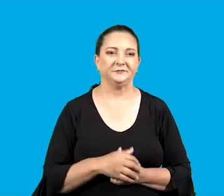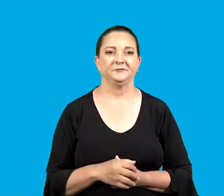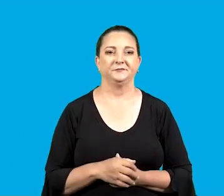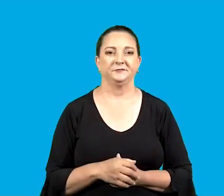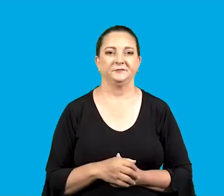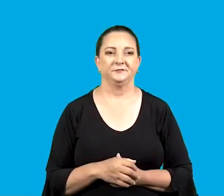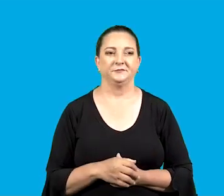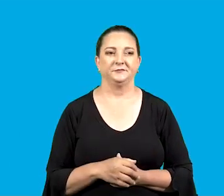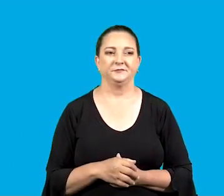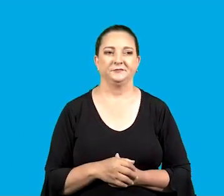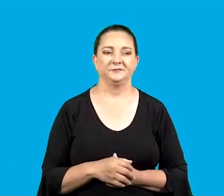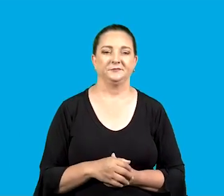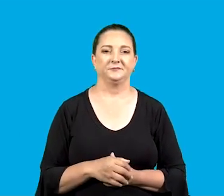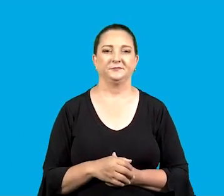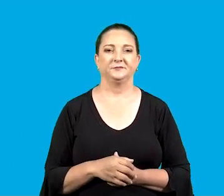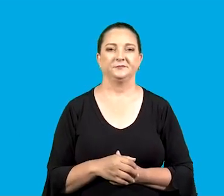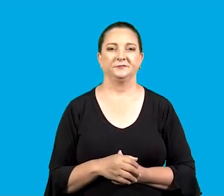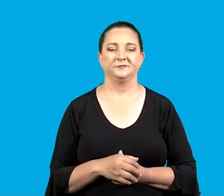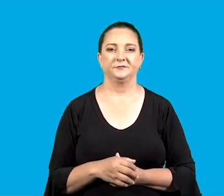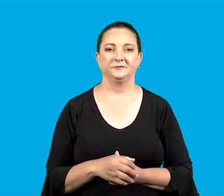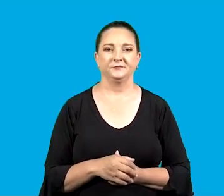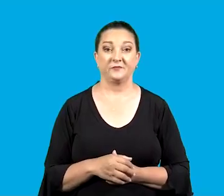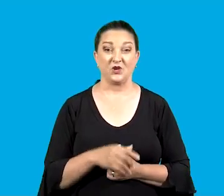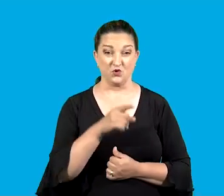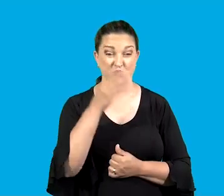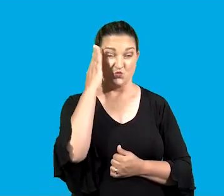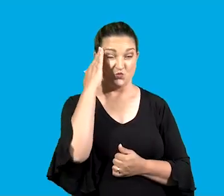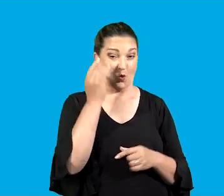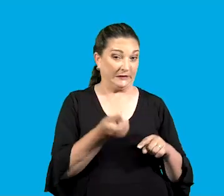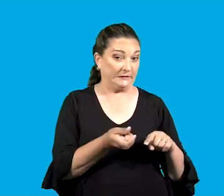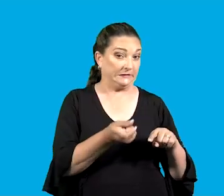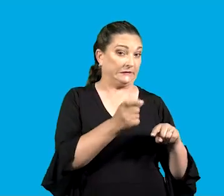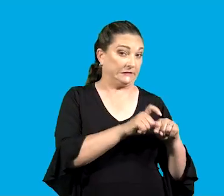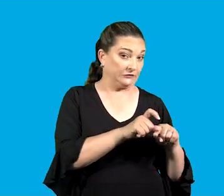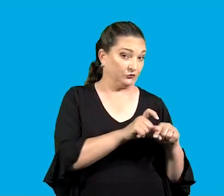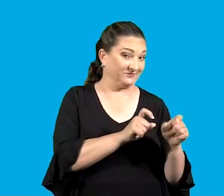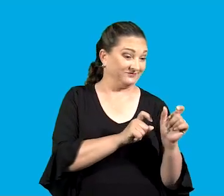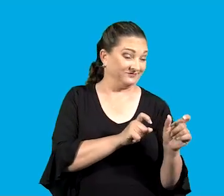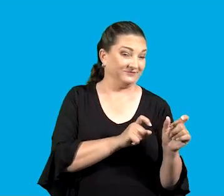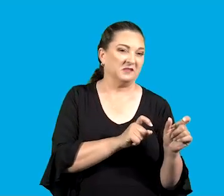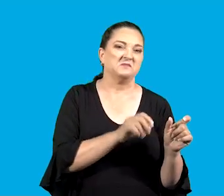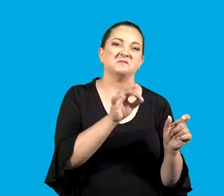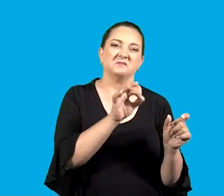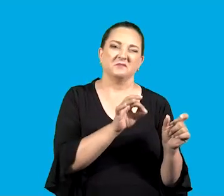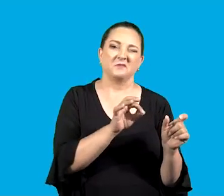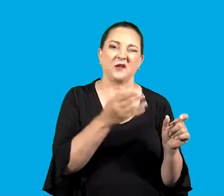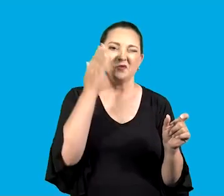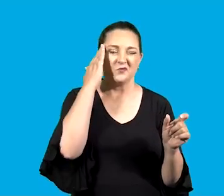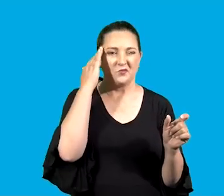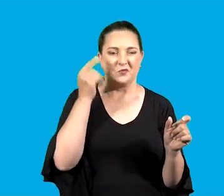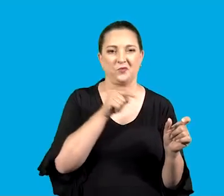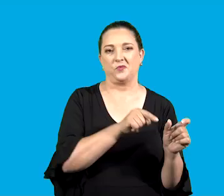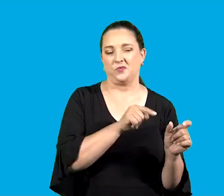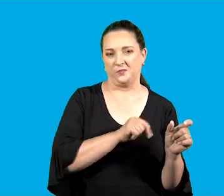you already have been given the interest, okay, you will simply